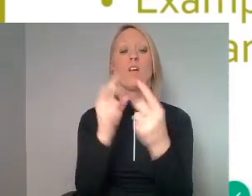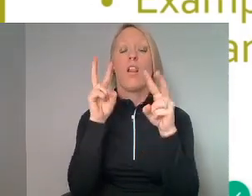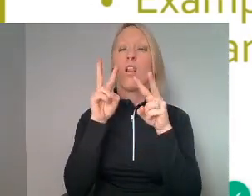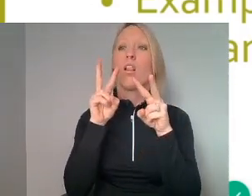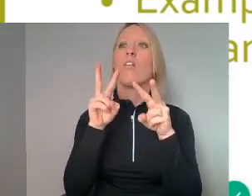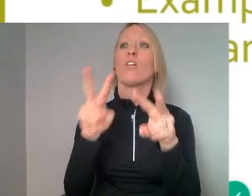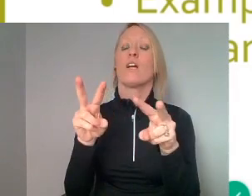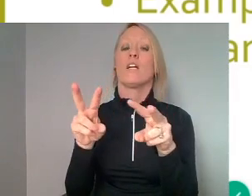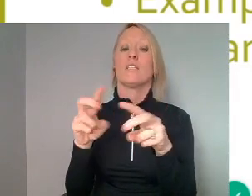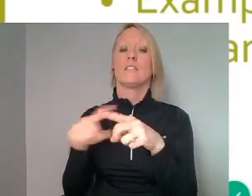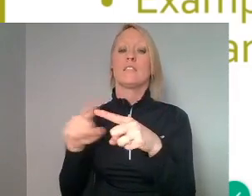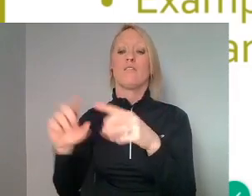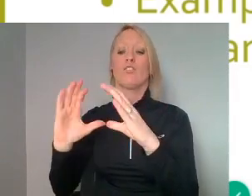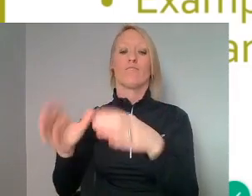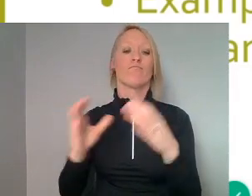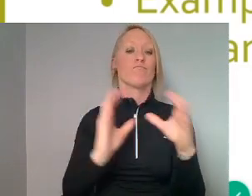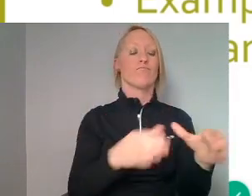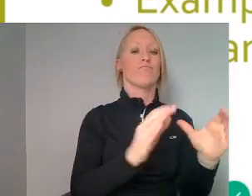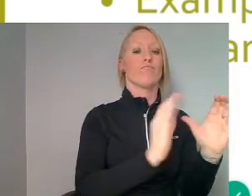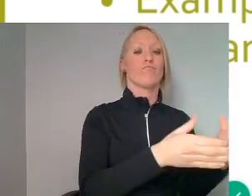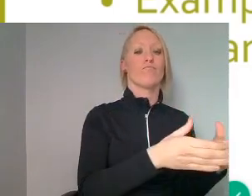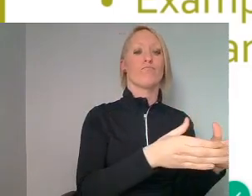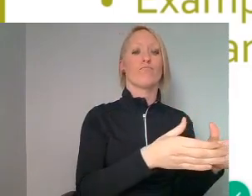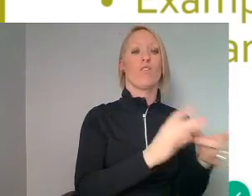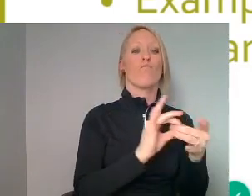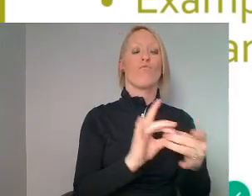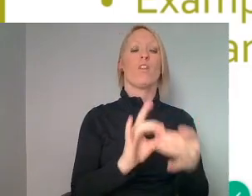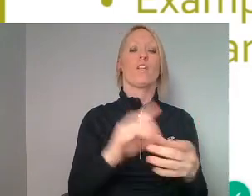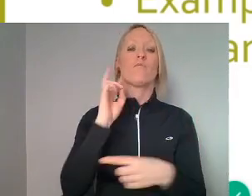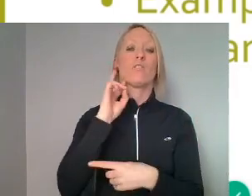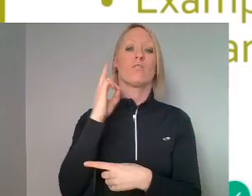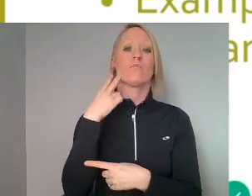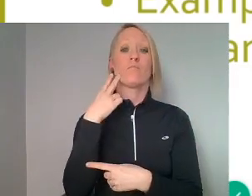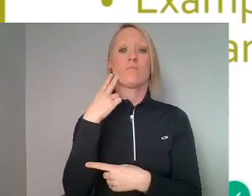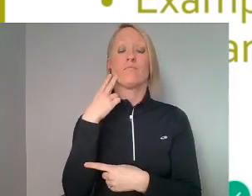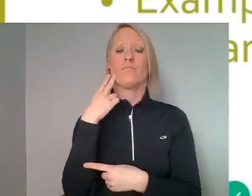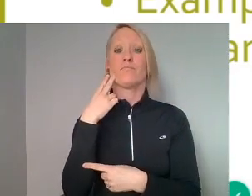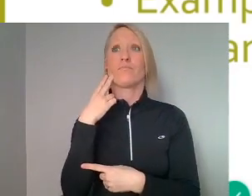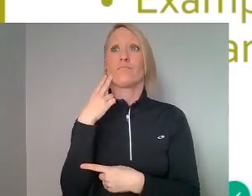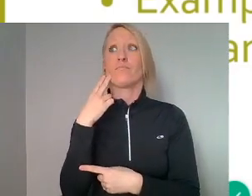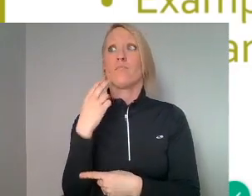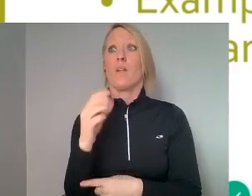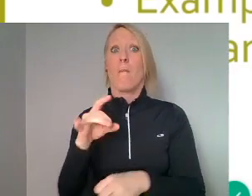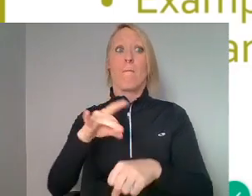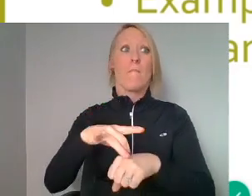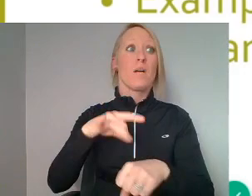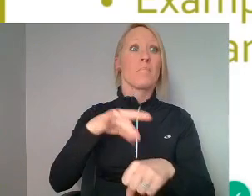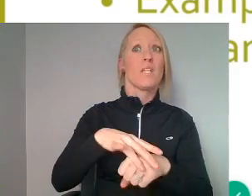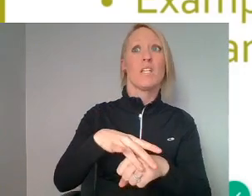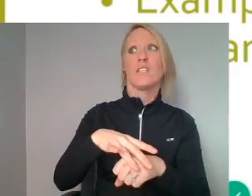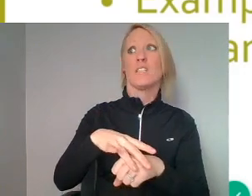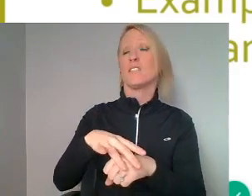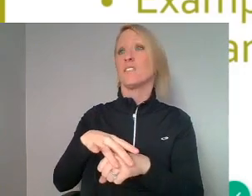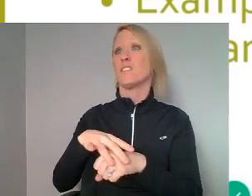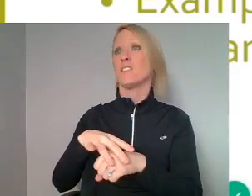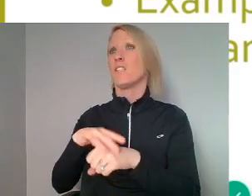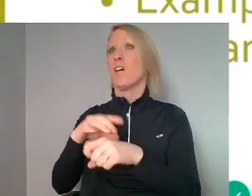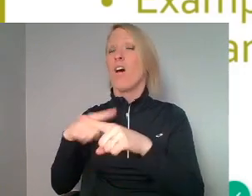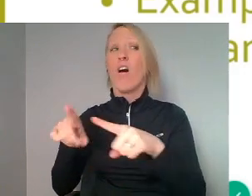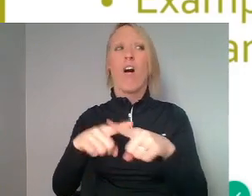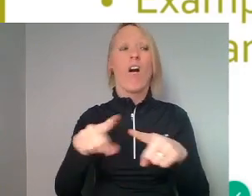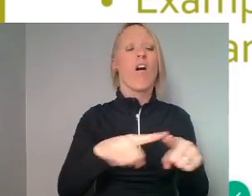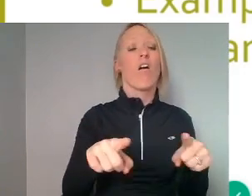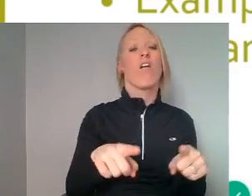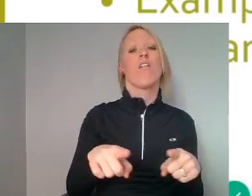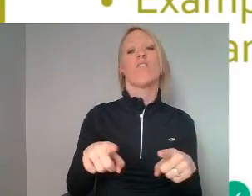going to reference that tomatoes and cucumbers and squash and eggplant and peppers and pumpkins, they are all called the fruit of the plant because they